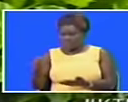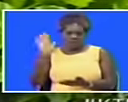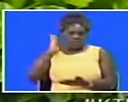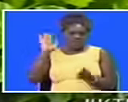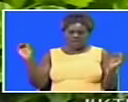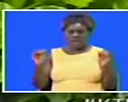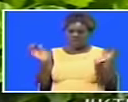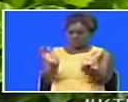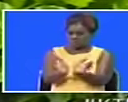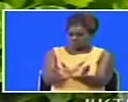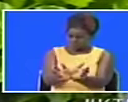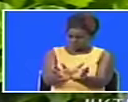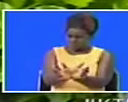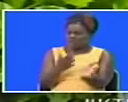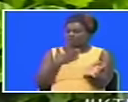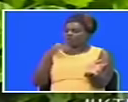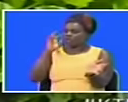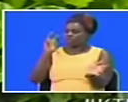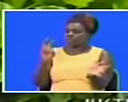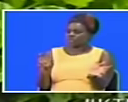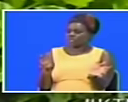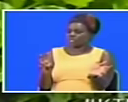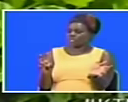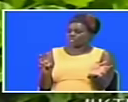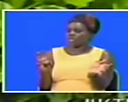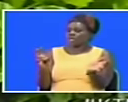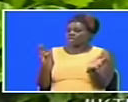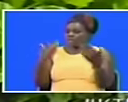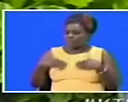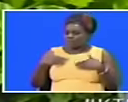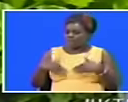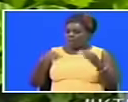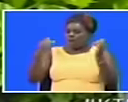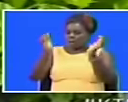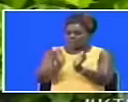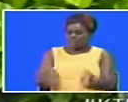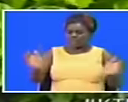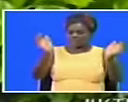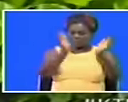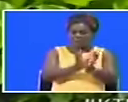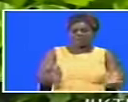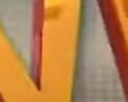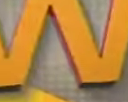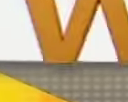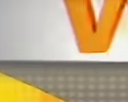any arrests. So we want to see the culprits being punished so that that thing is deterred.